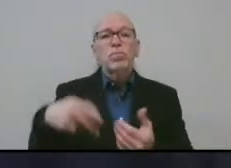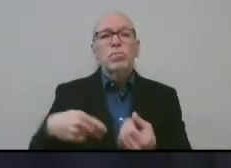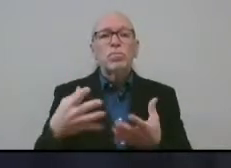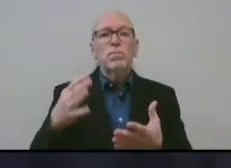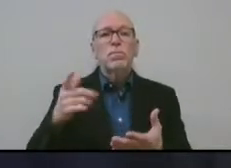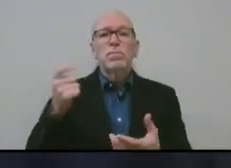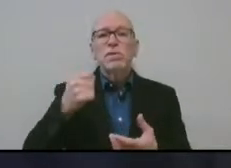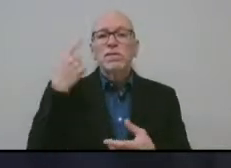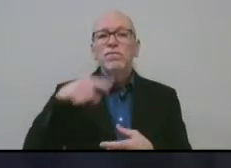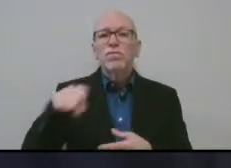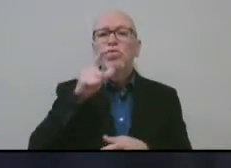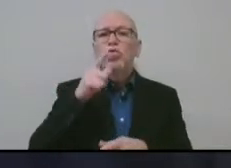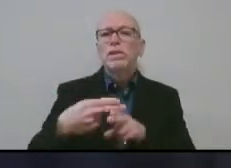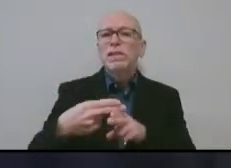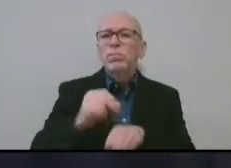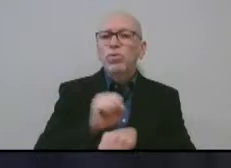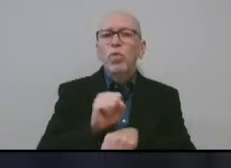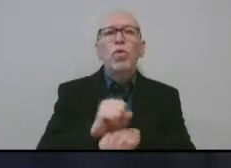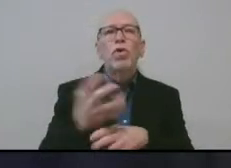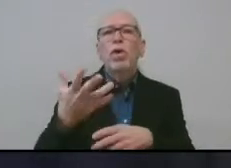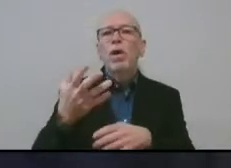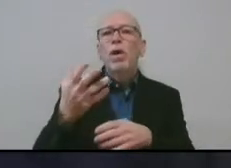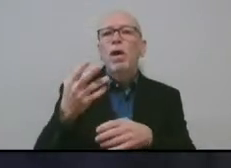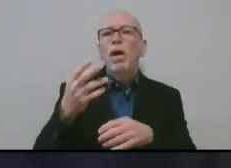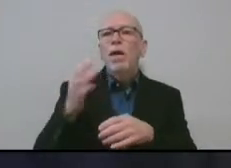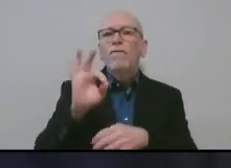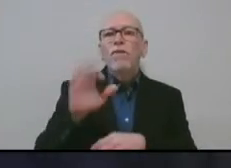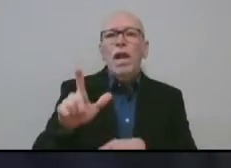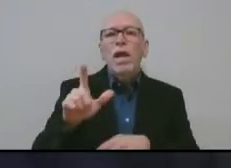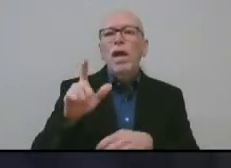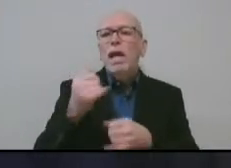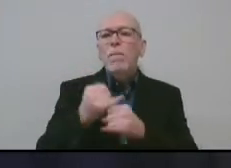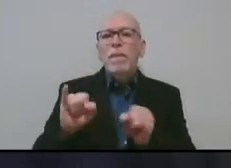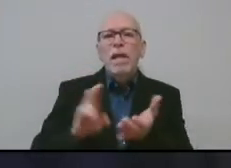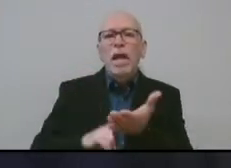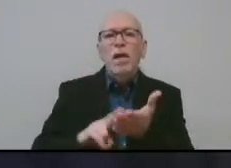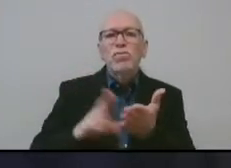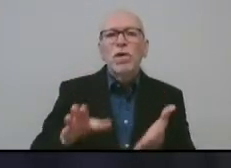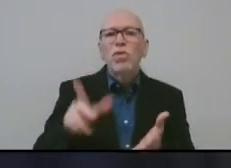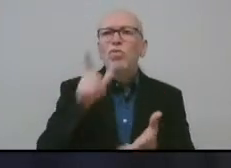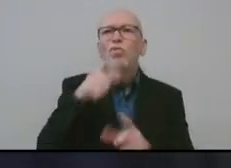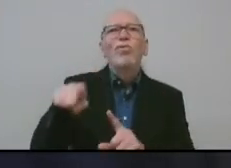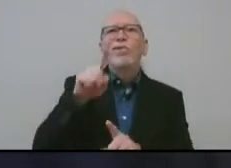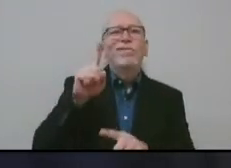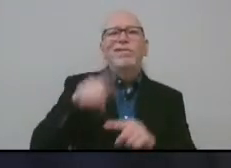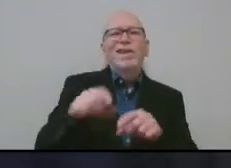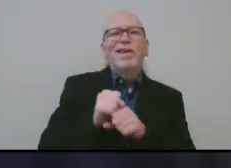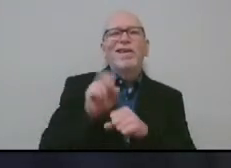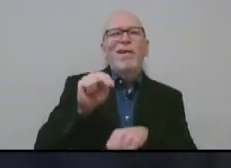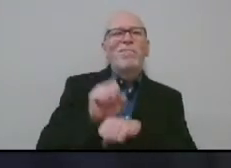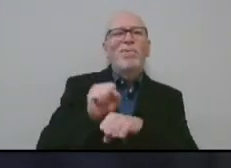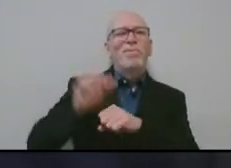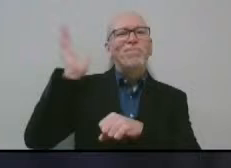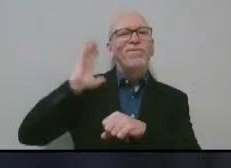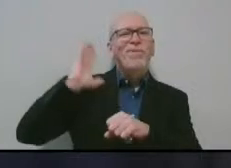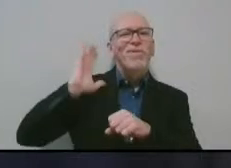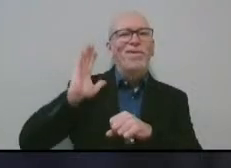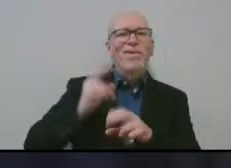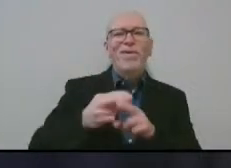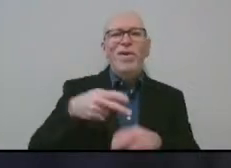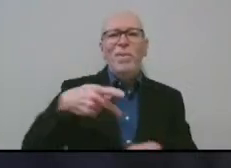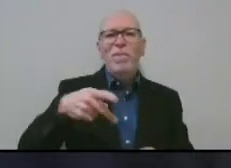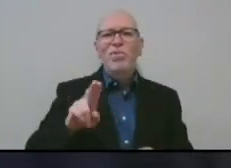gig workers, independent contractors, and those who are otherwise not eligible for unemployment insurance called PUA,